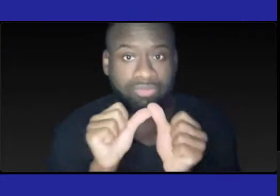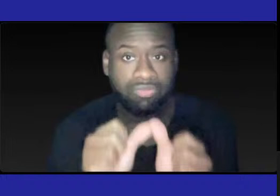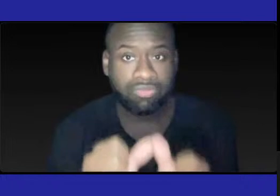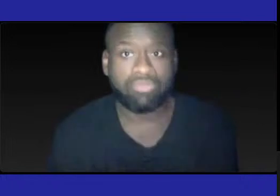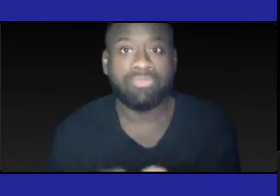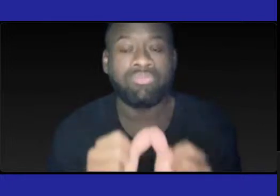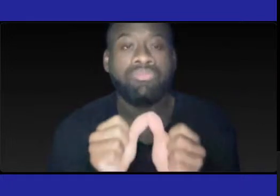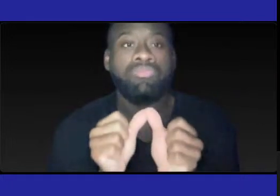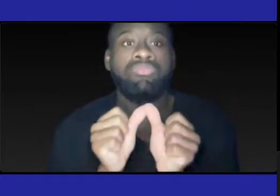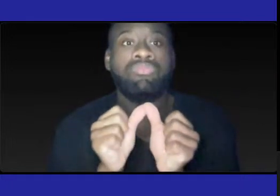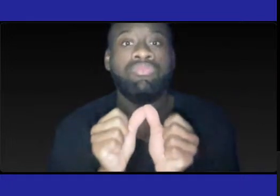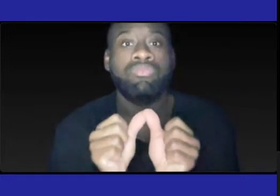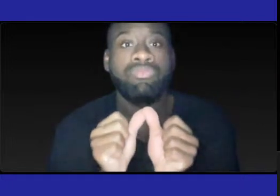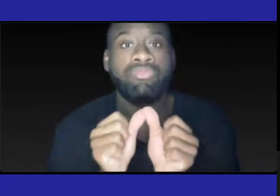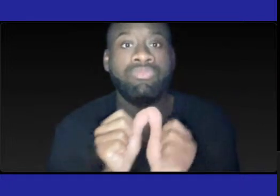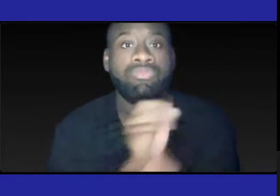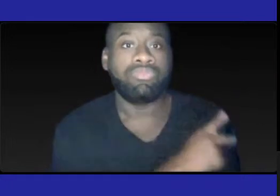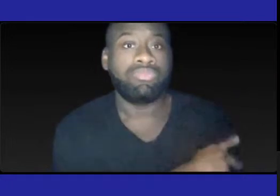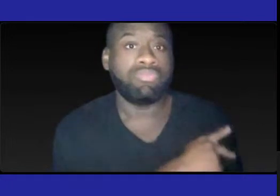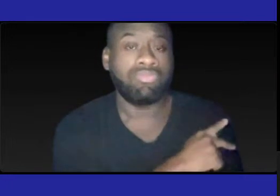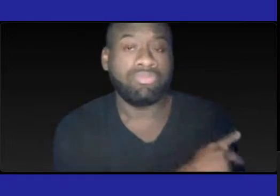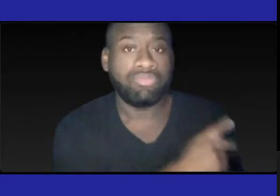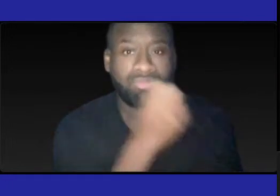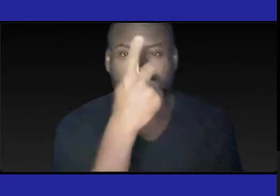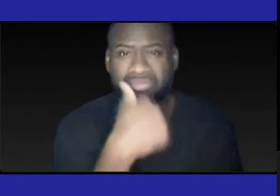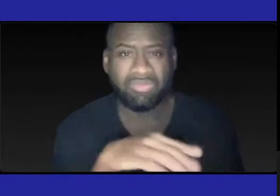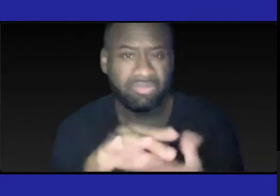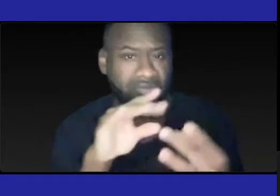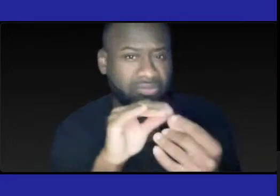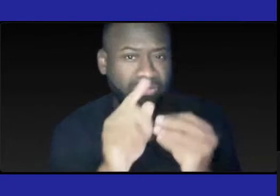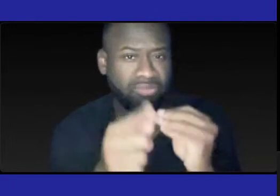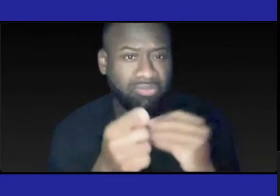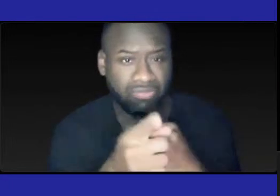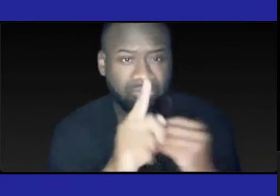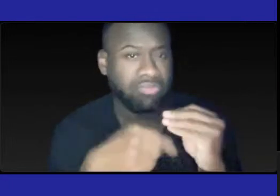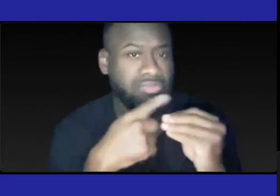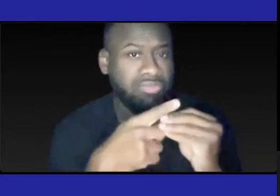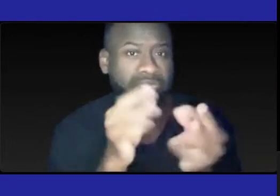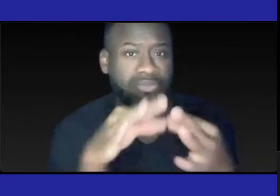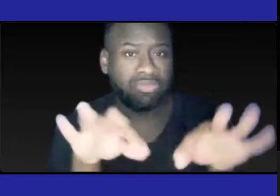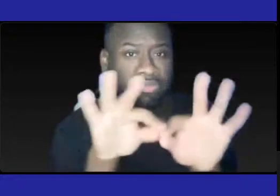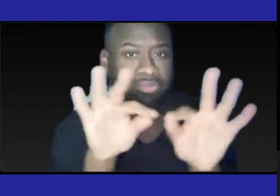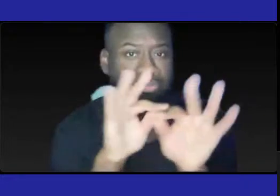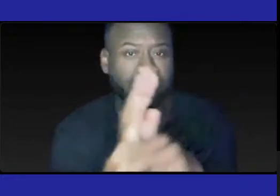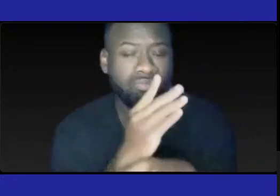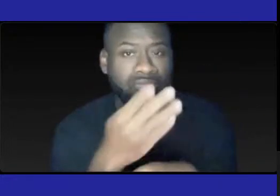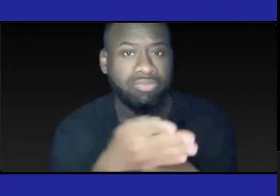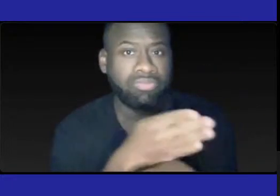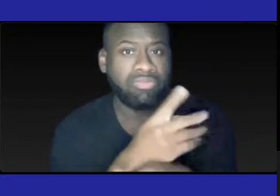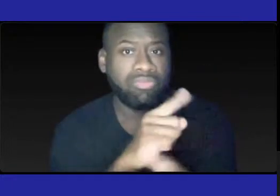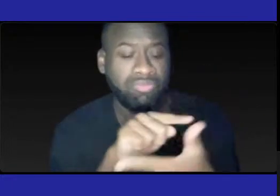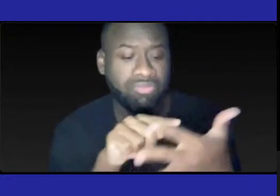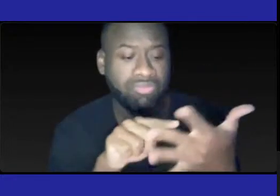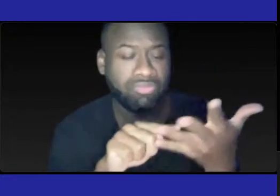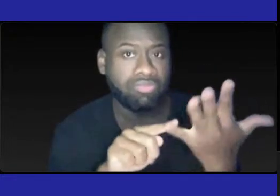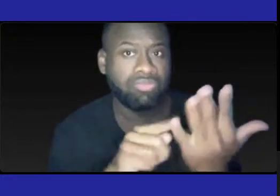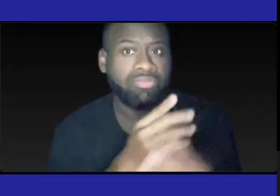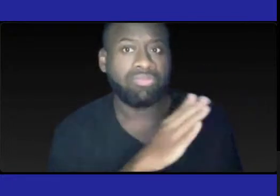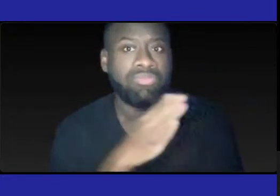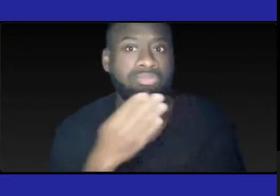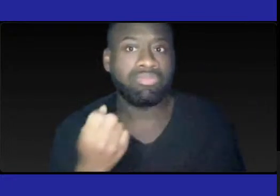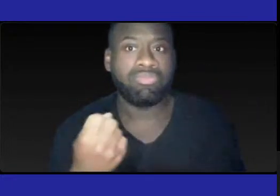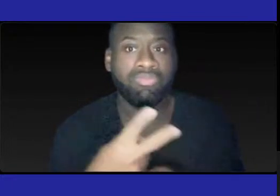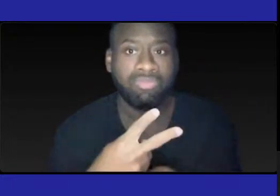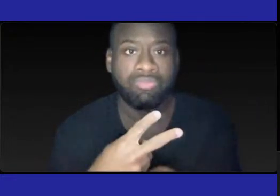College of Surgeons Verification Committee. I spoke to you about the importance of performance improvement, and that the board authorizes the executives